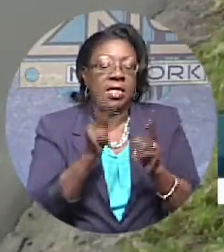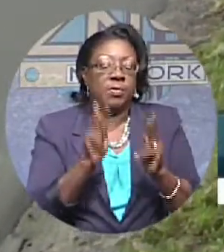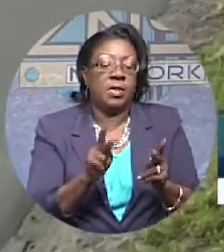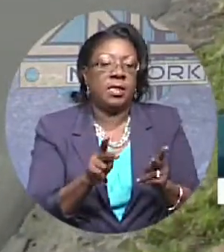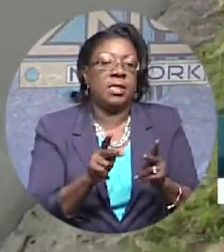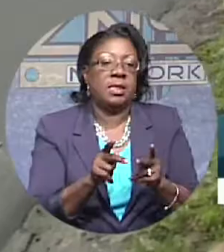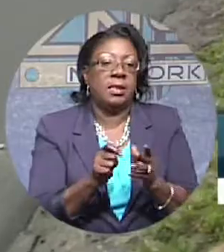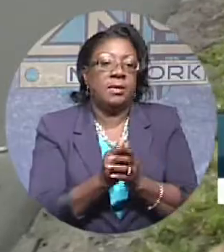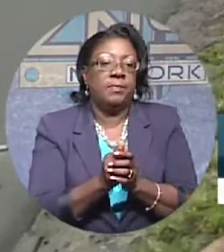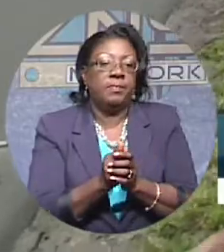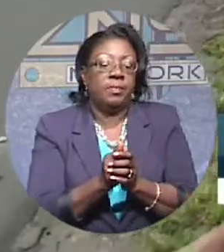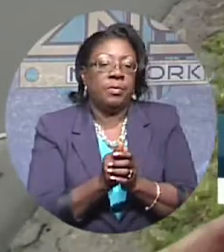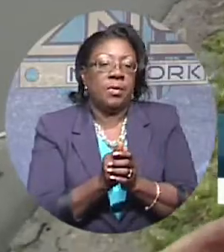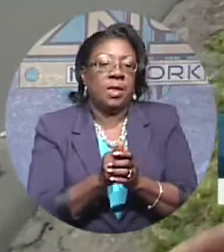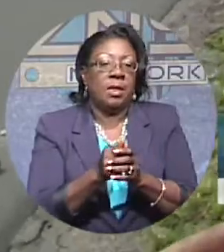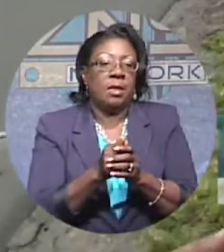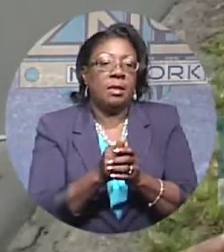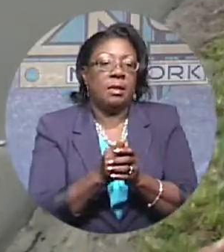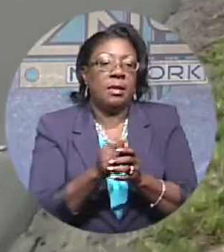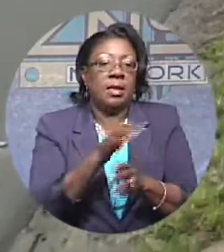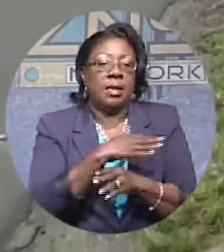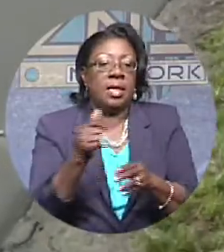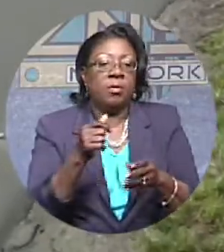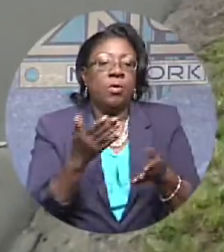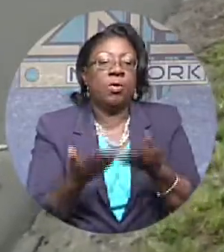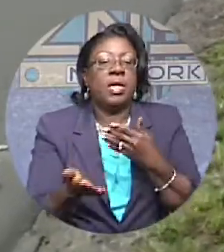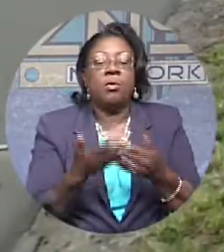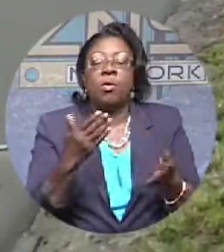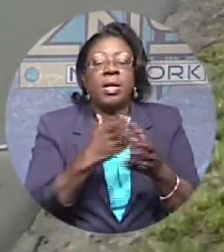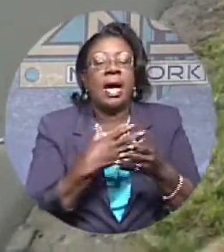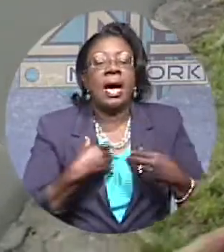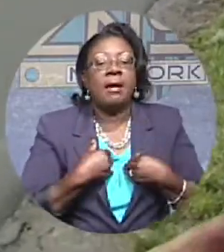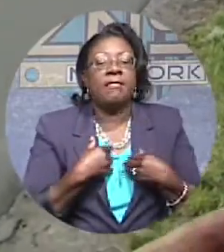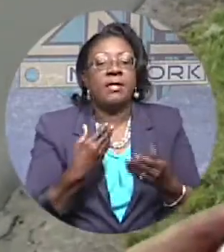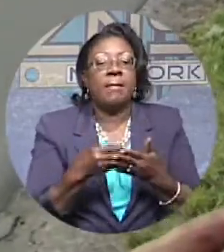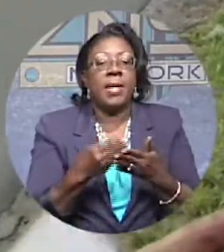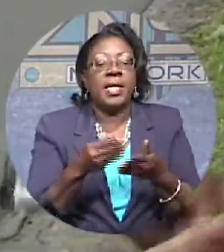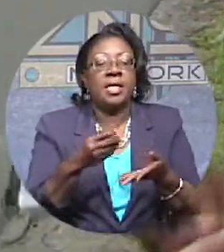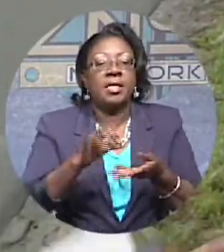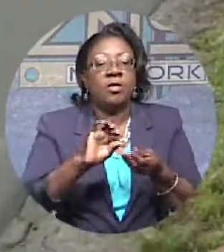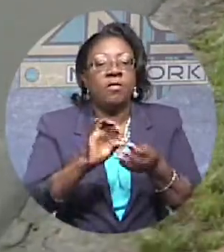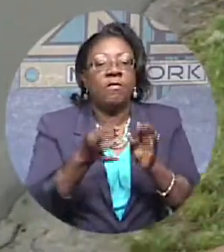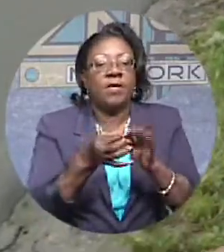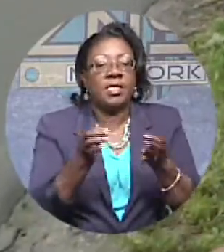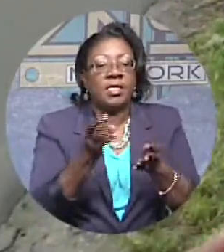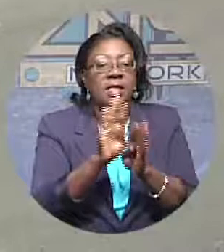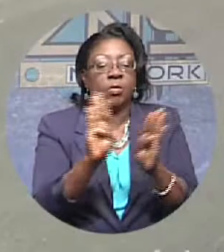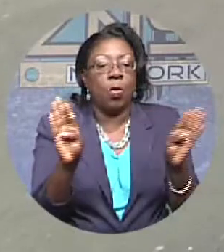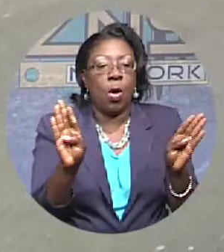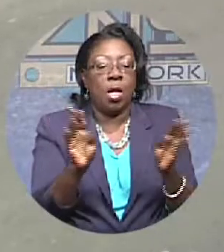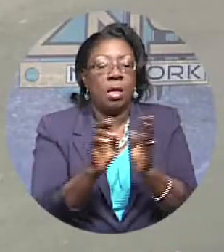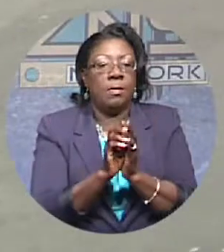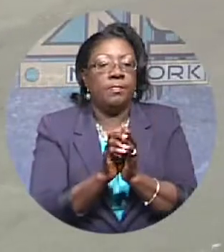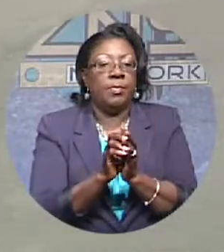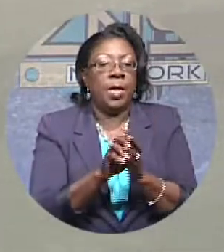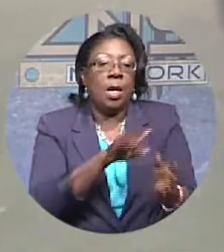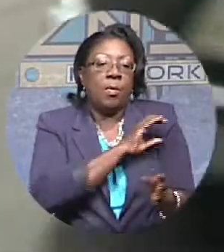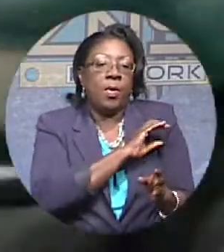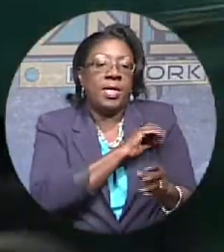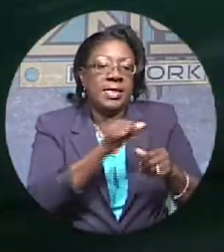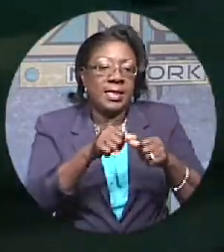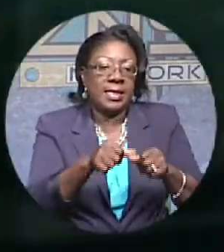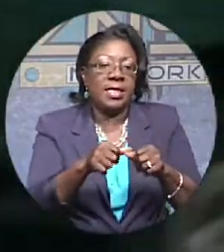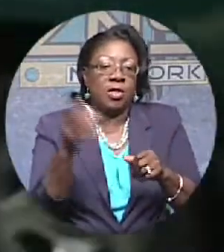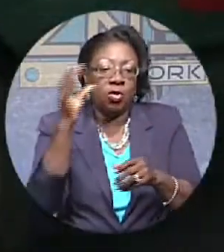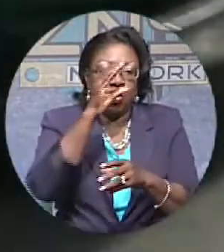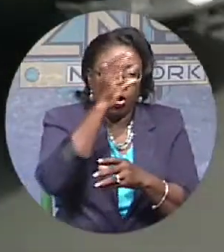they catch the individuals, obviously, they probably won't have access to how to repair my wall. Police continue to comb